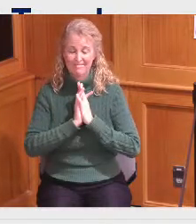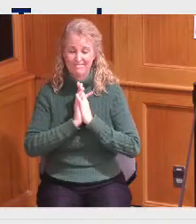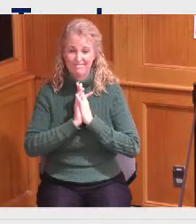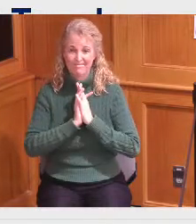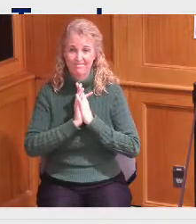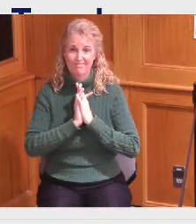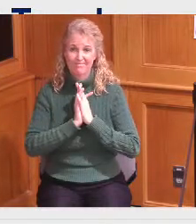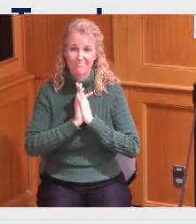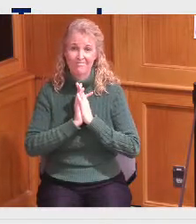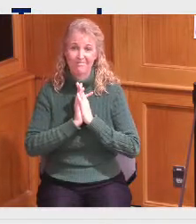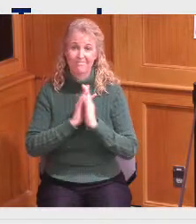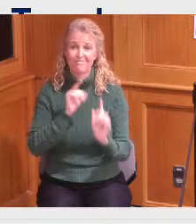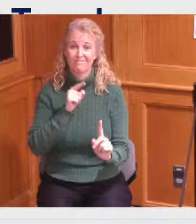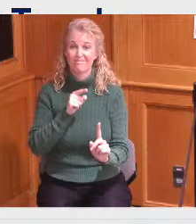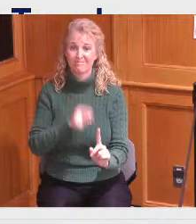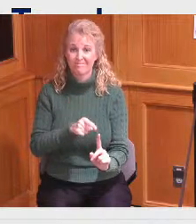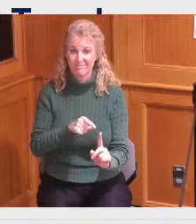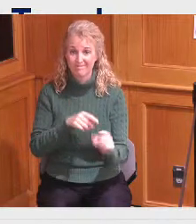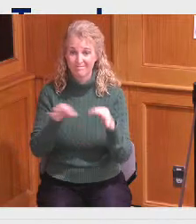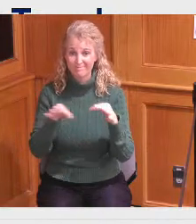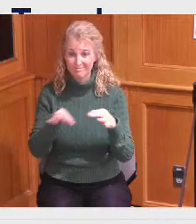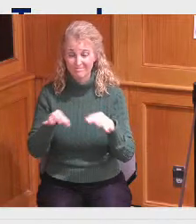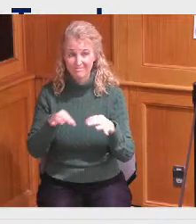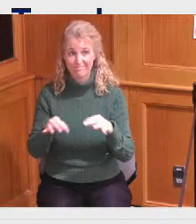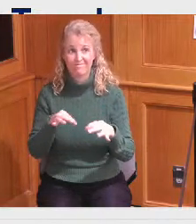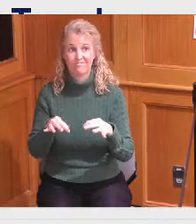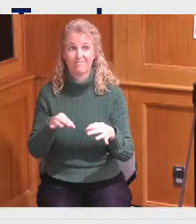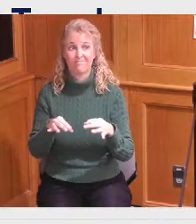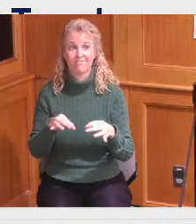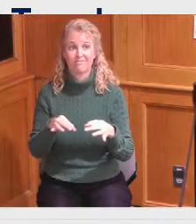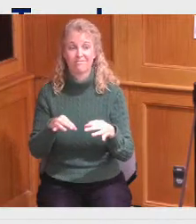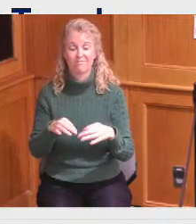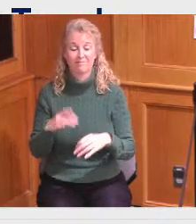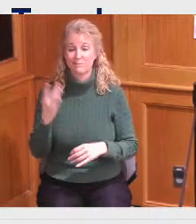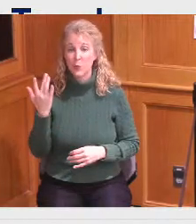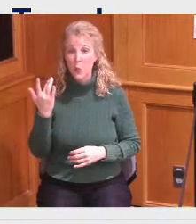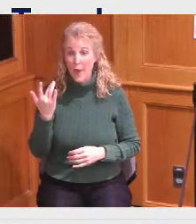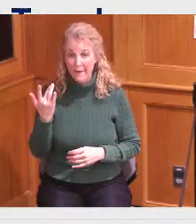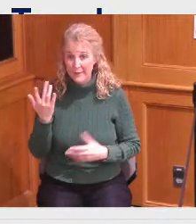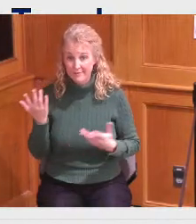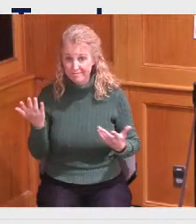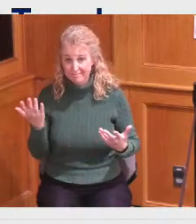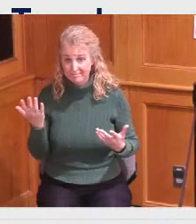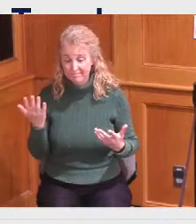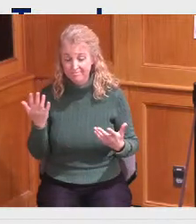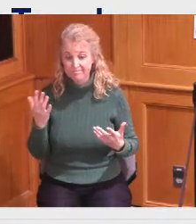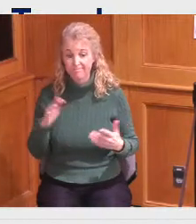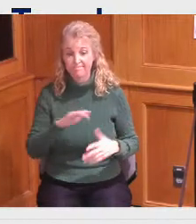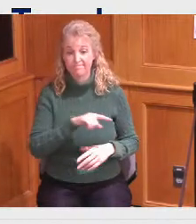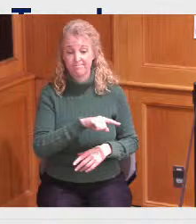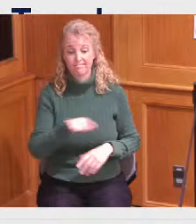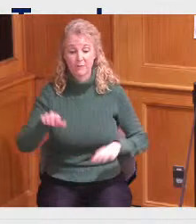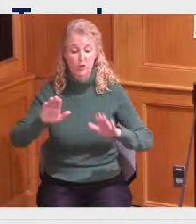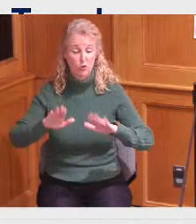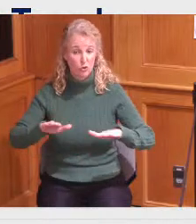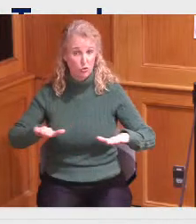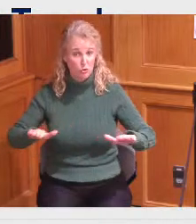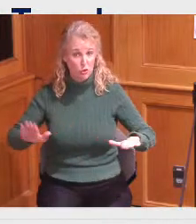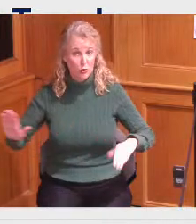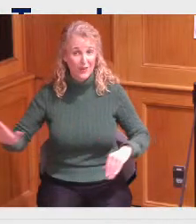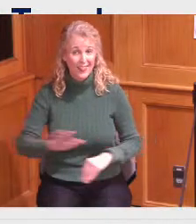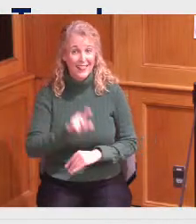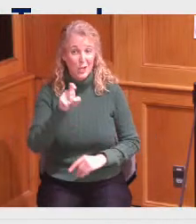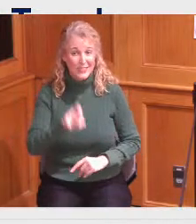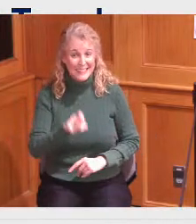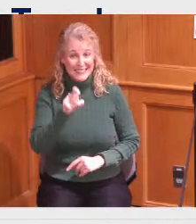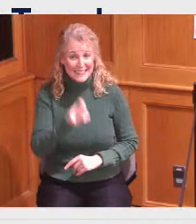again, I just want to point out too that what has driven a lot of this is the needs of the kids that are in